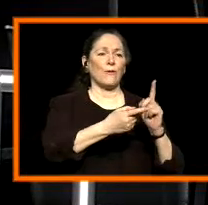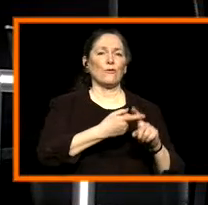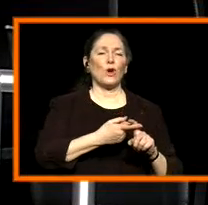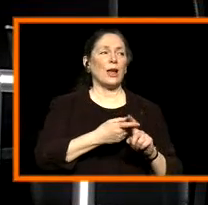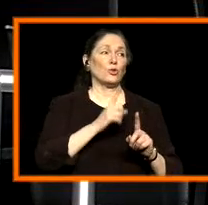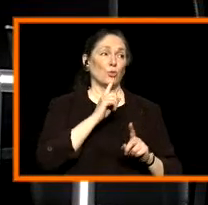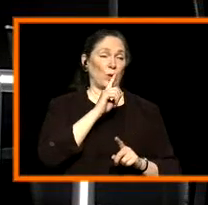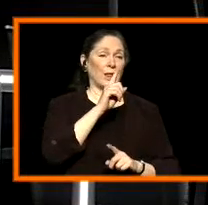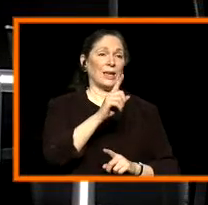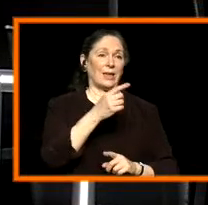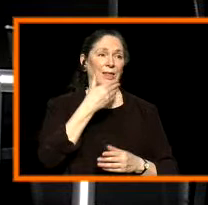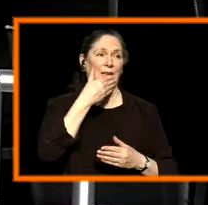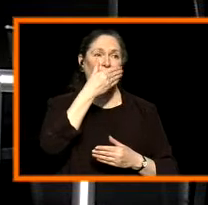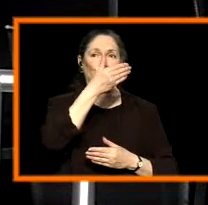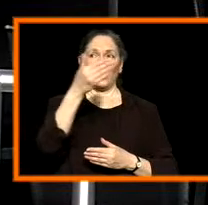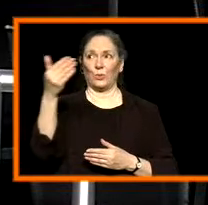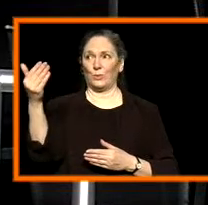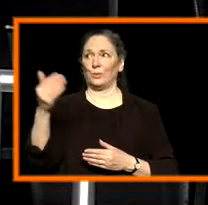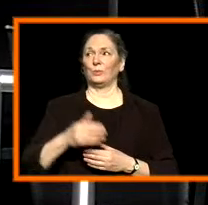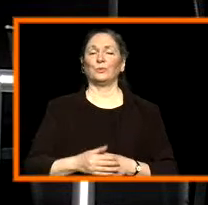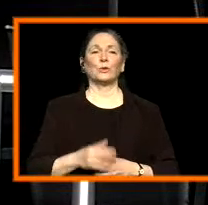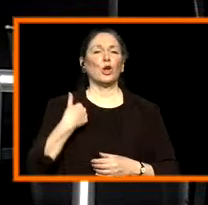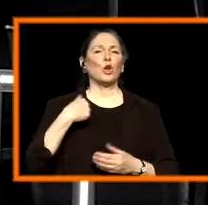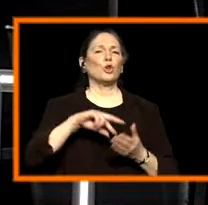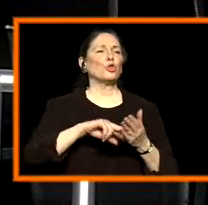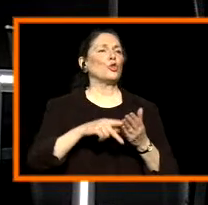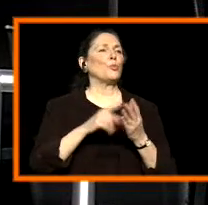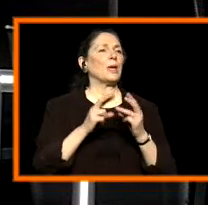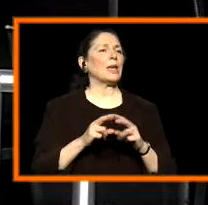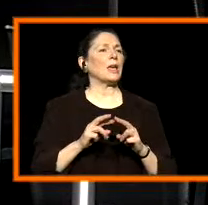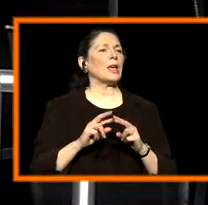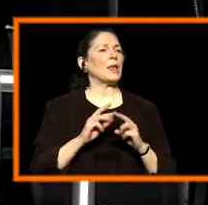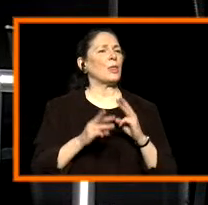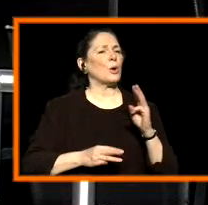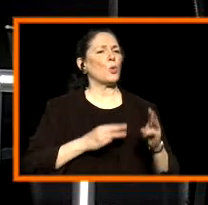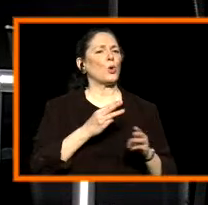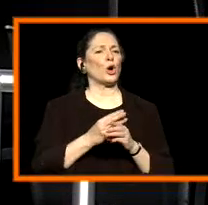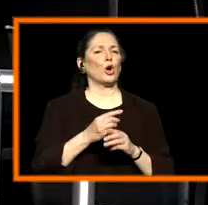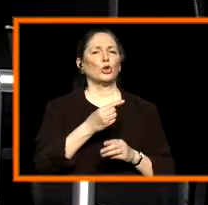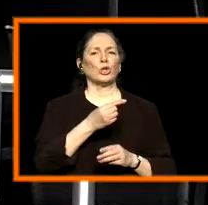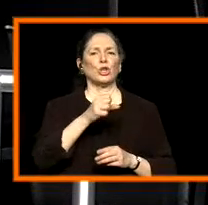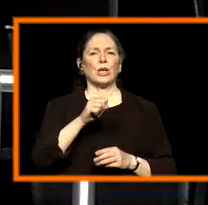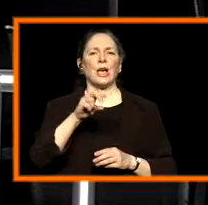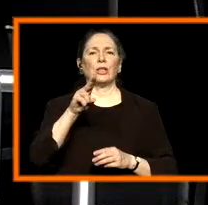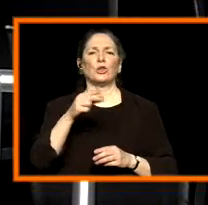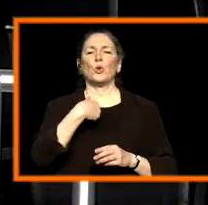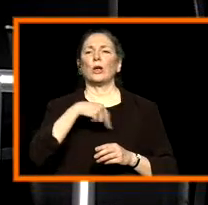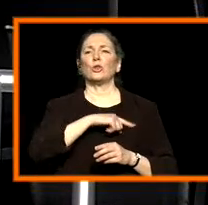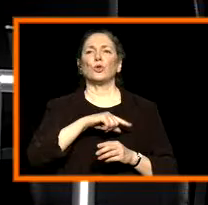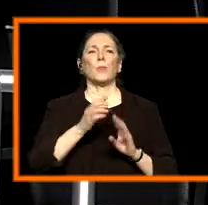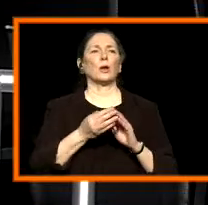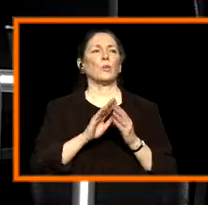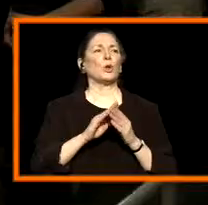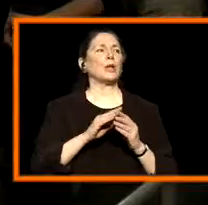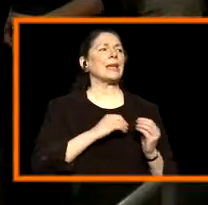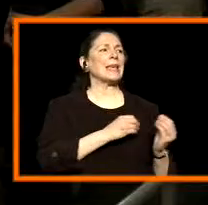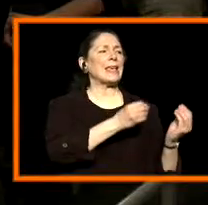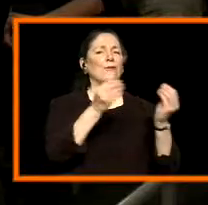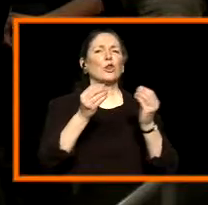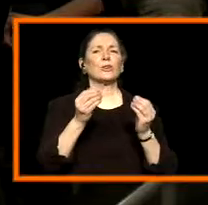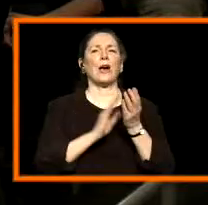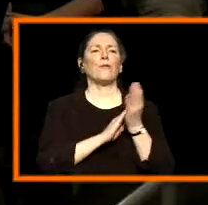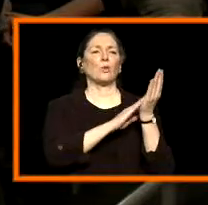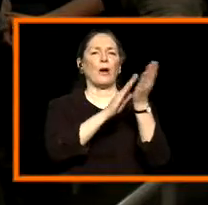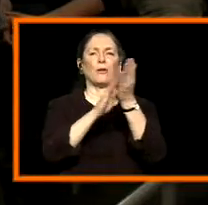really, thank you. You mean the world to GSU and to our community. Please give yourselves a